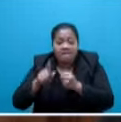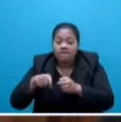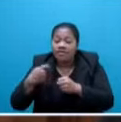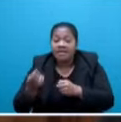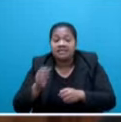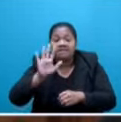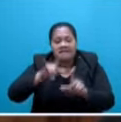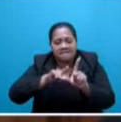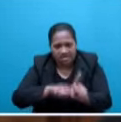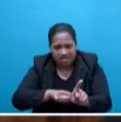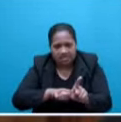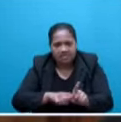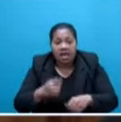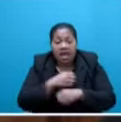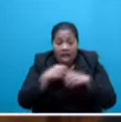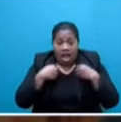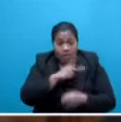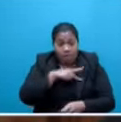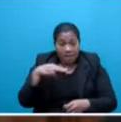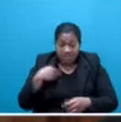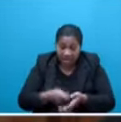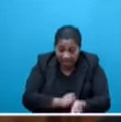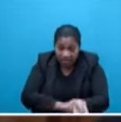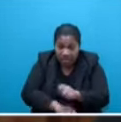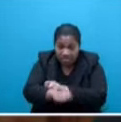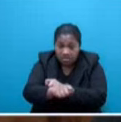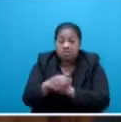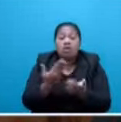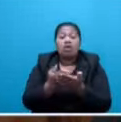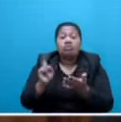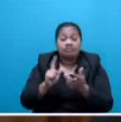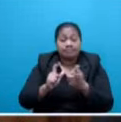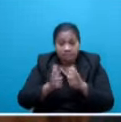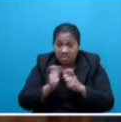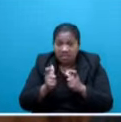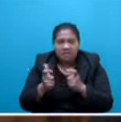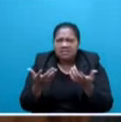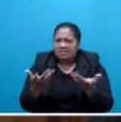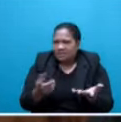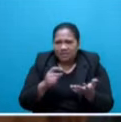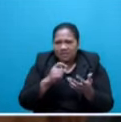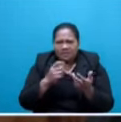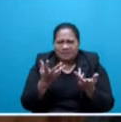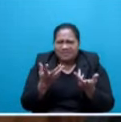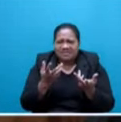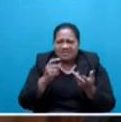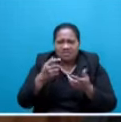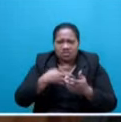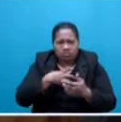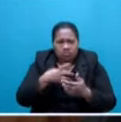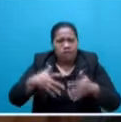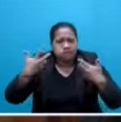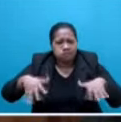sir, our Prime Minister's efforts on his own on climate is unmatched, even by the combined effort